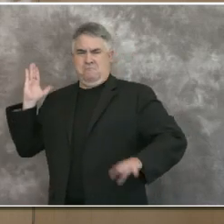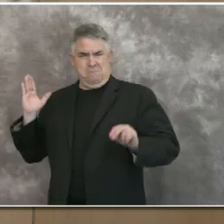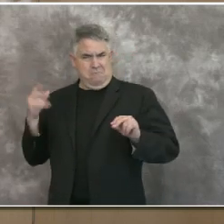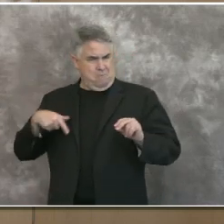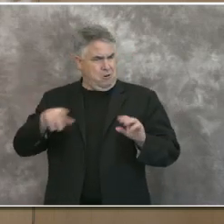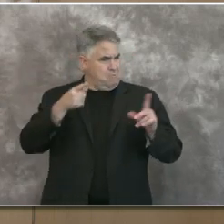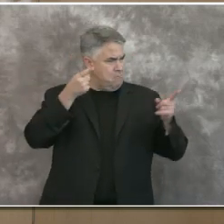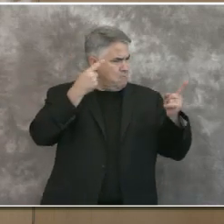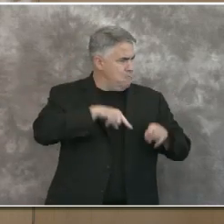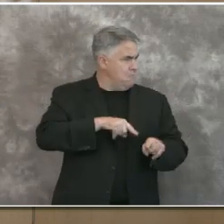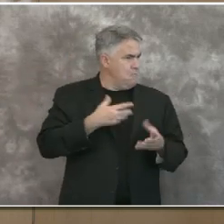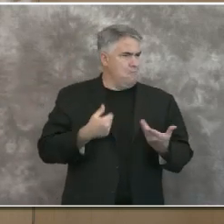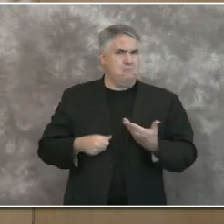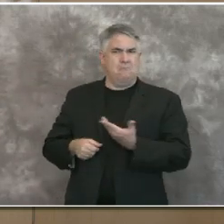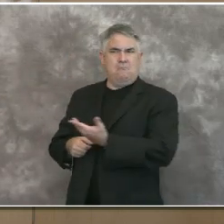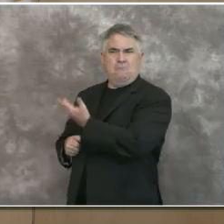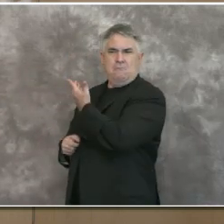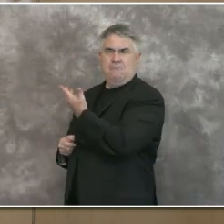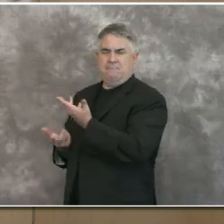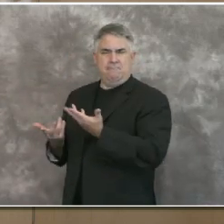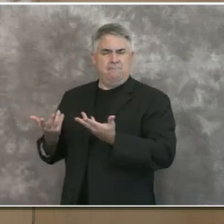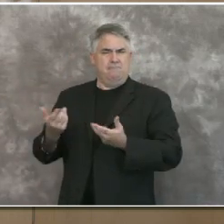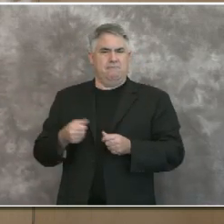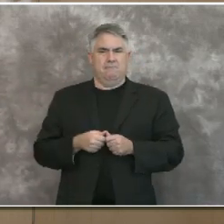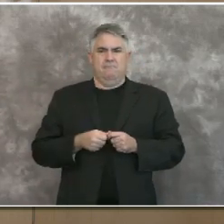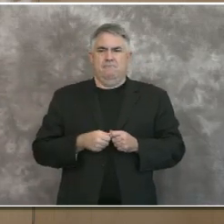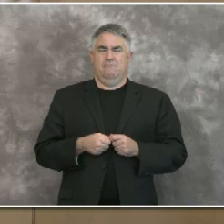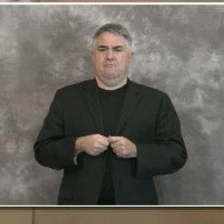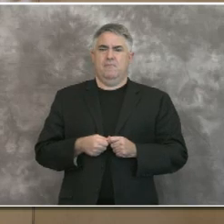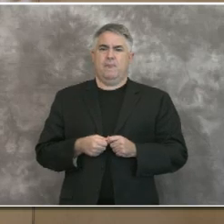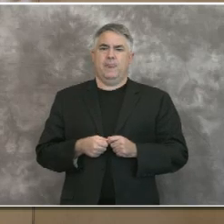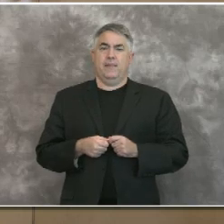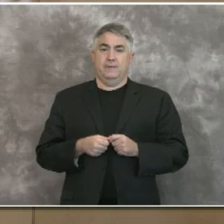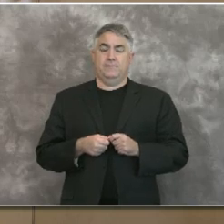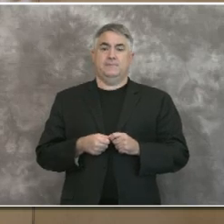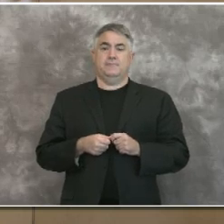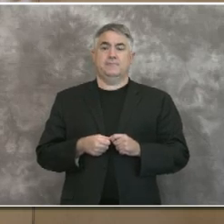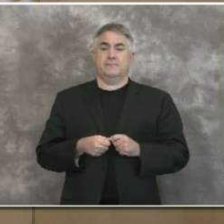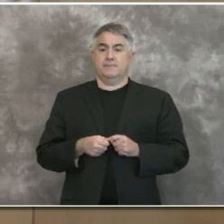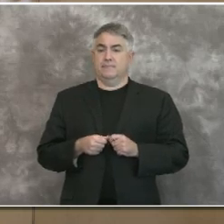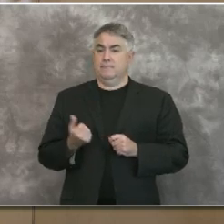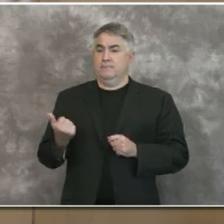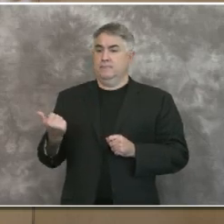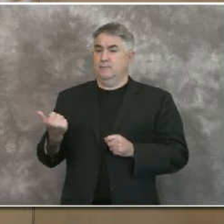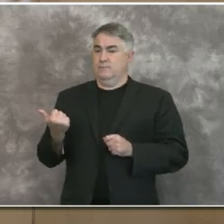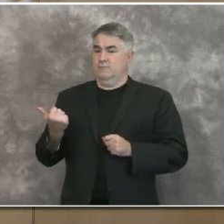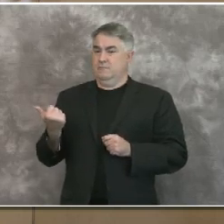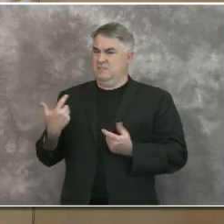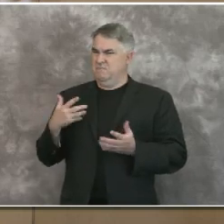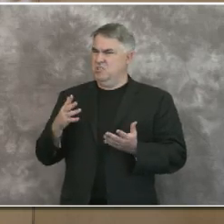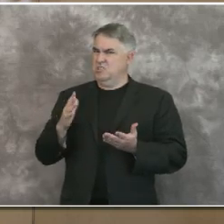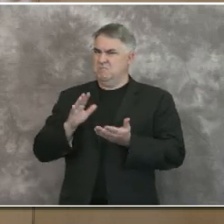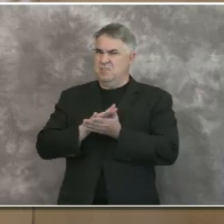we completed it, and that was, again, we completed the document